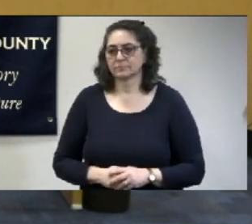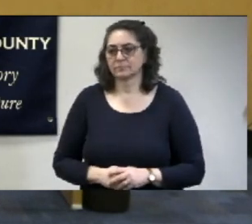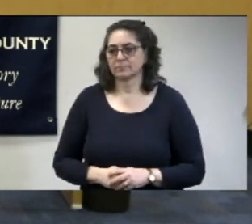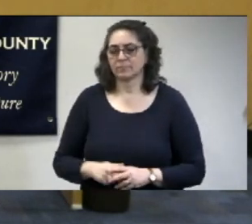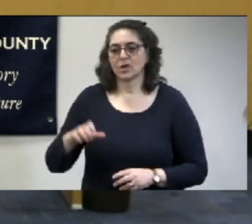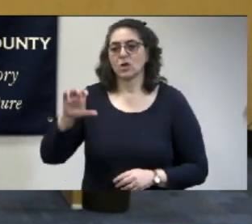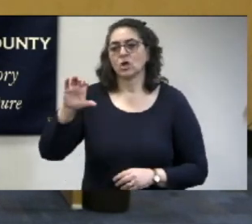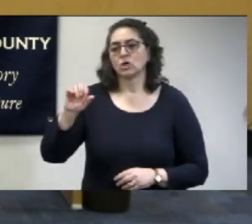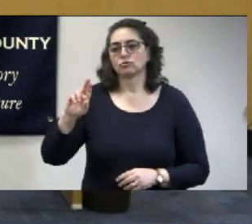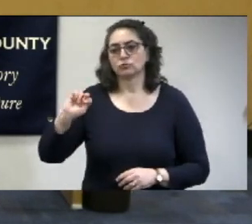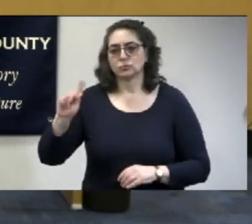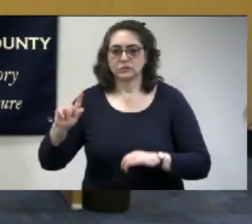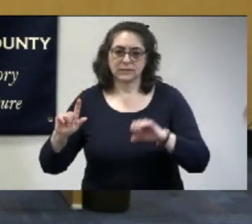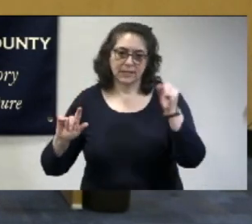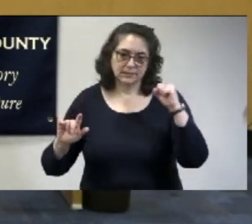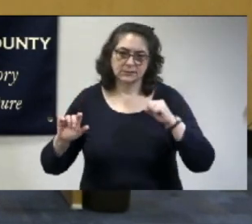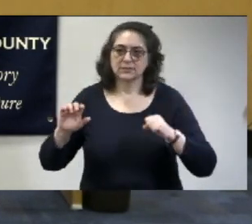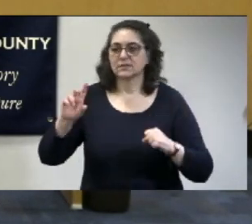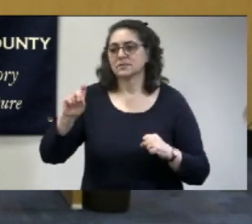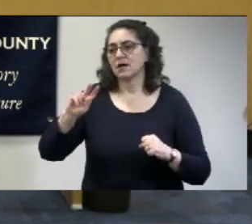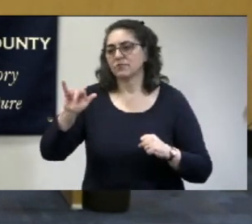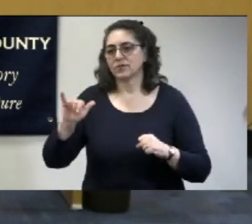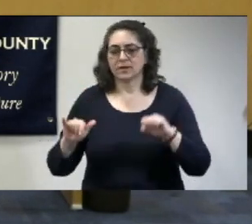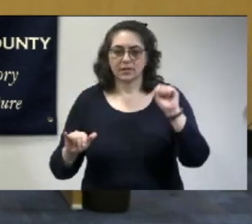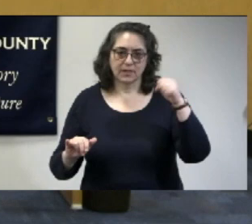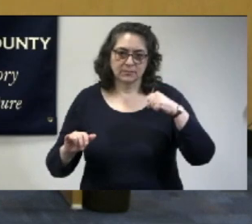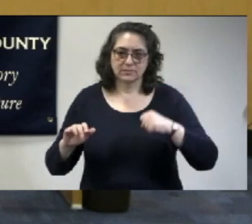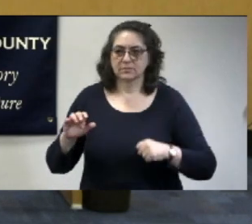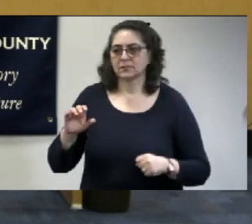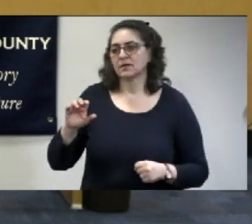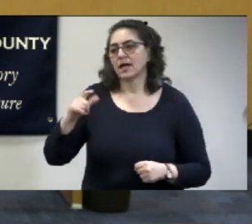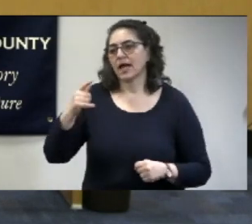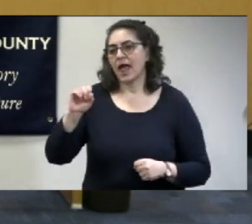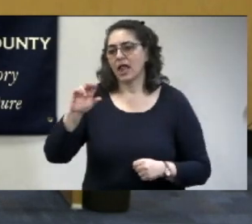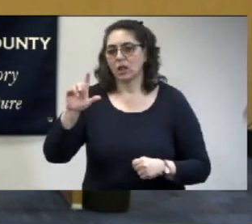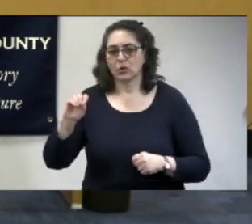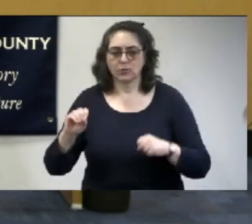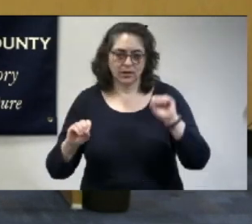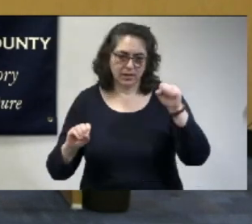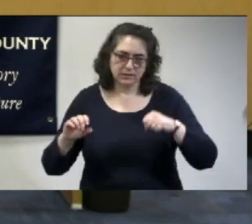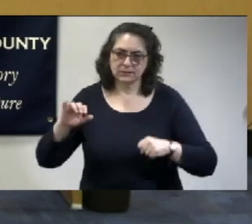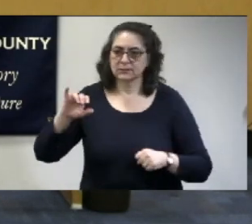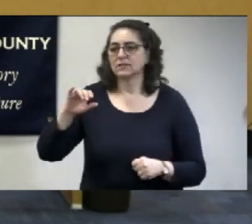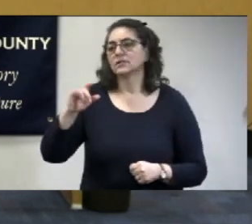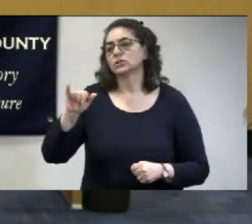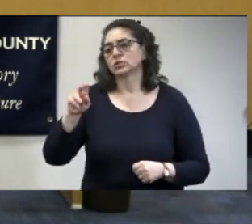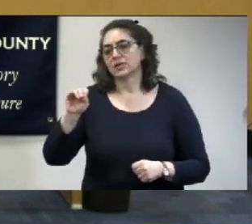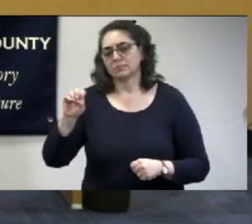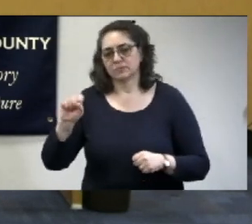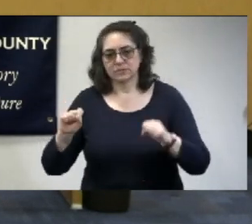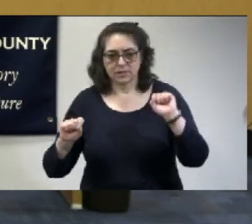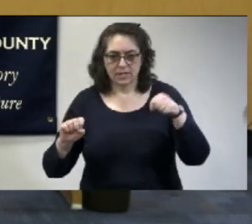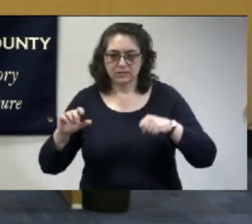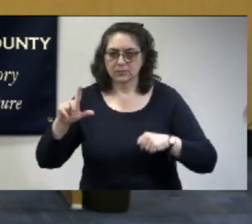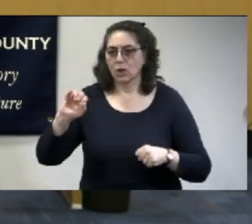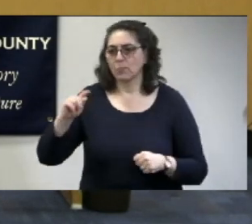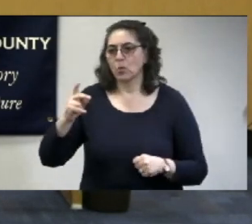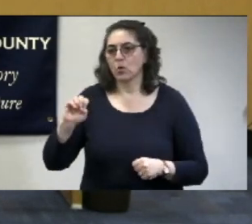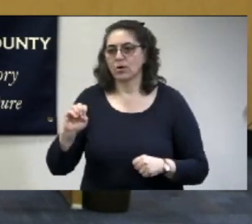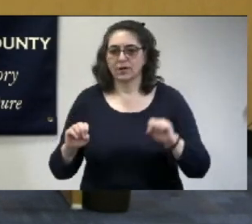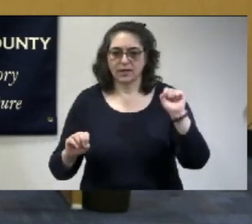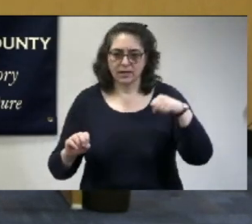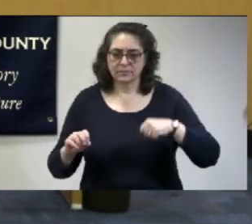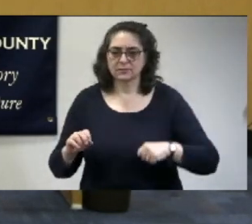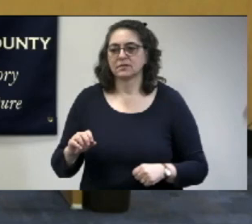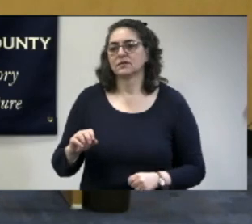County Commissioners Cruz. Yes. Duffy. Yes. Gallo. Yes. James. Yes. Lepore. Same.